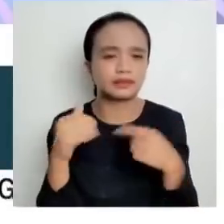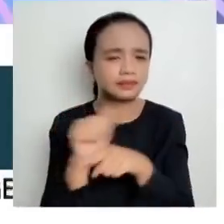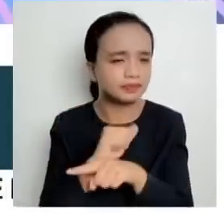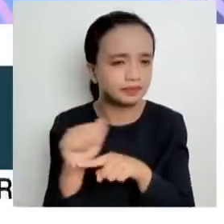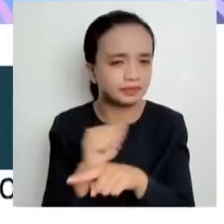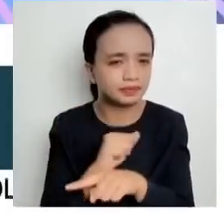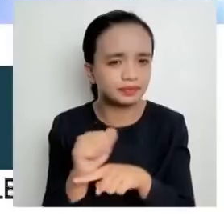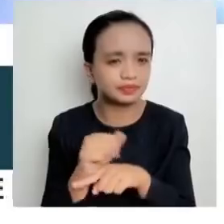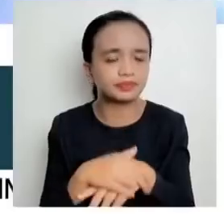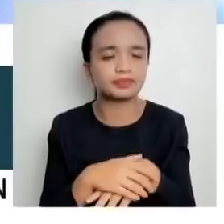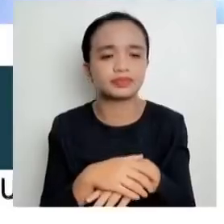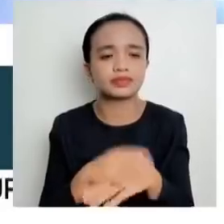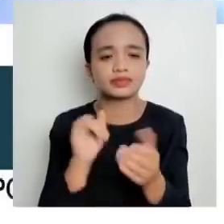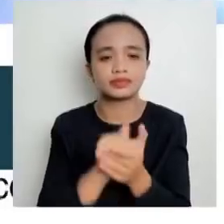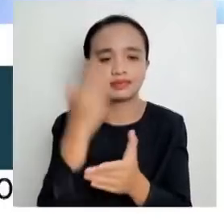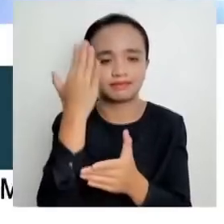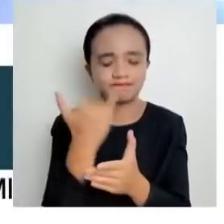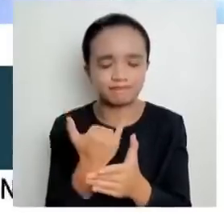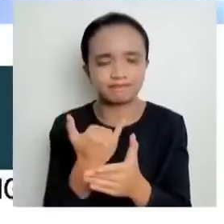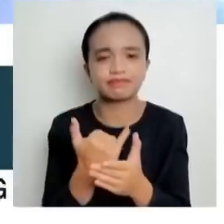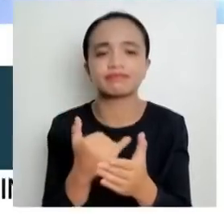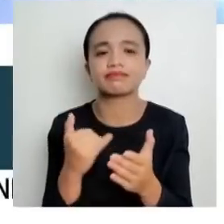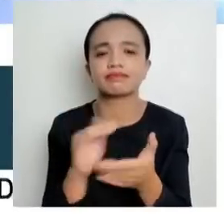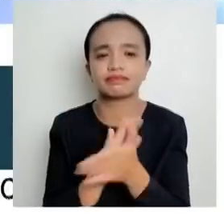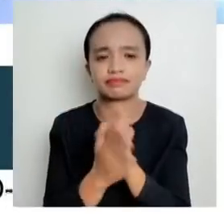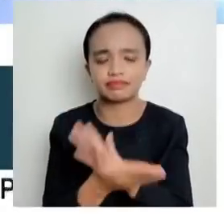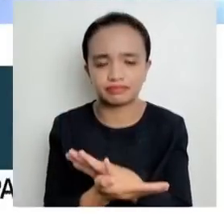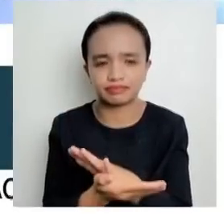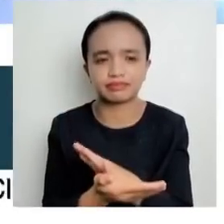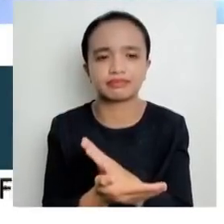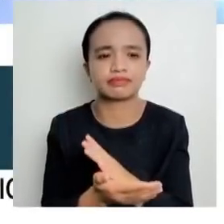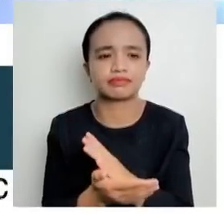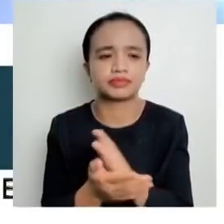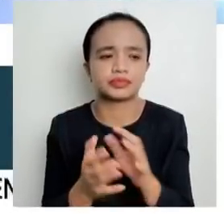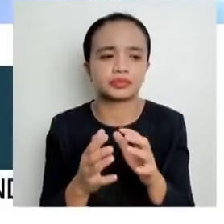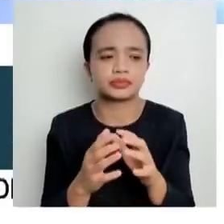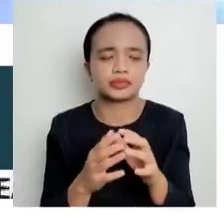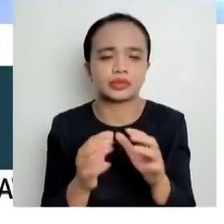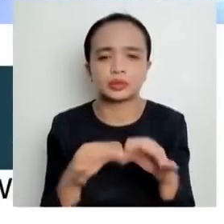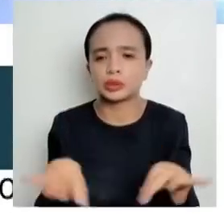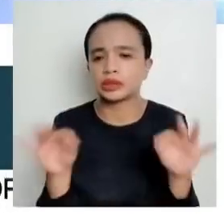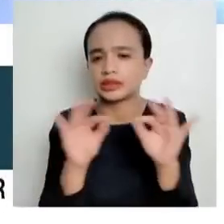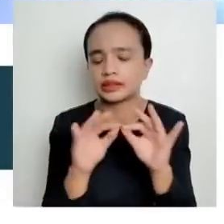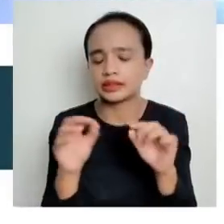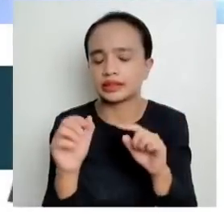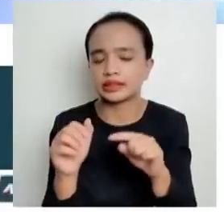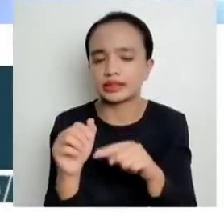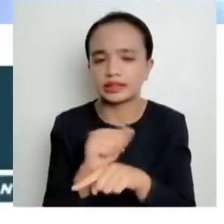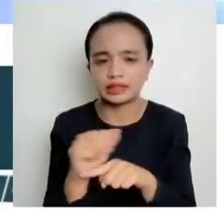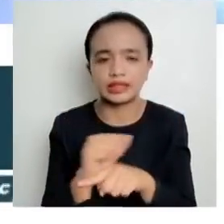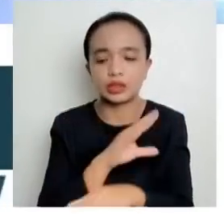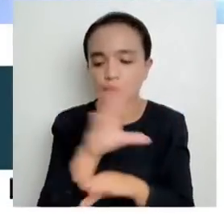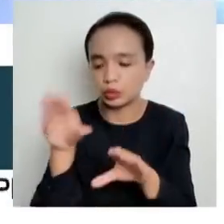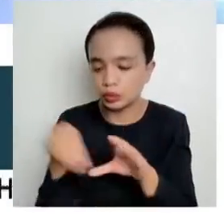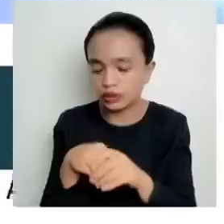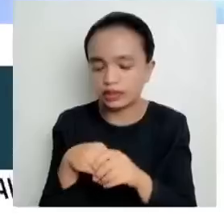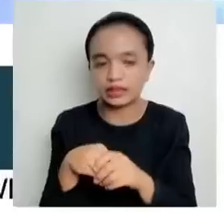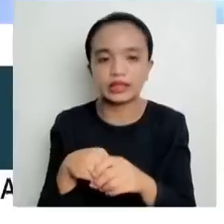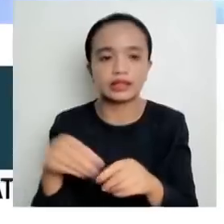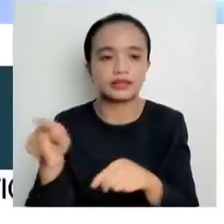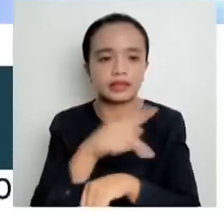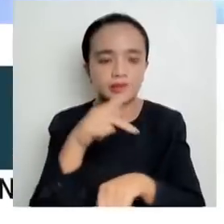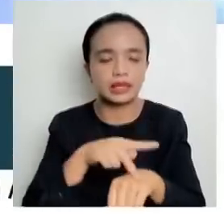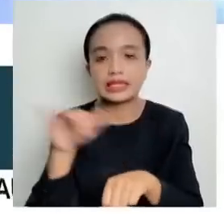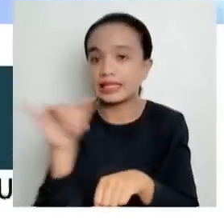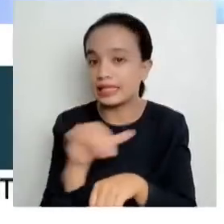Alon. That is going to be an amphibious exercise, including the Philippines and most likely the US as well,